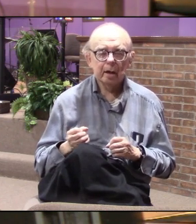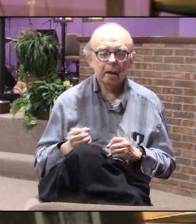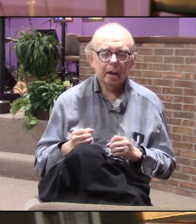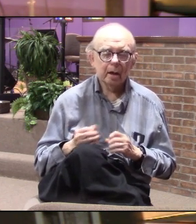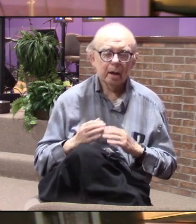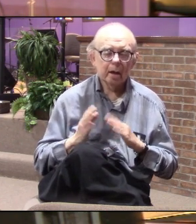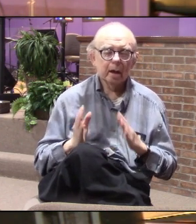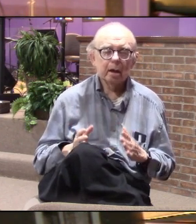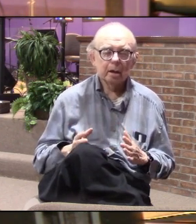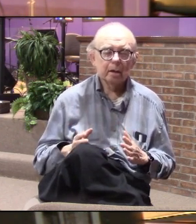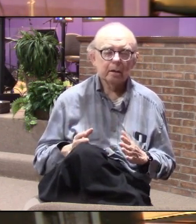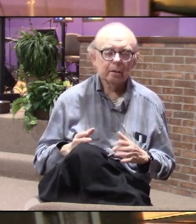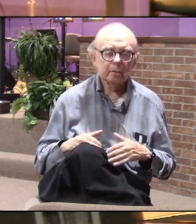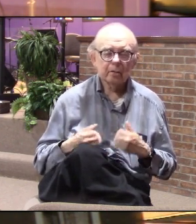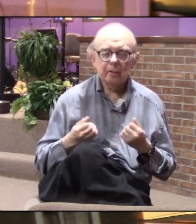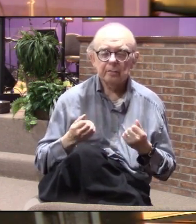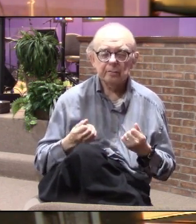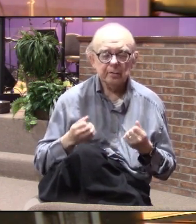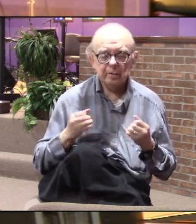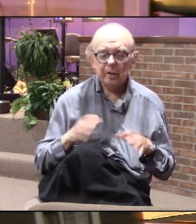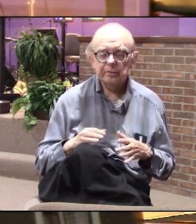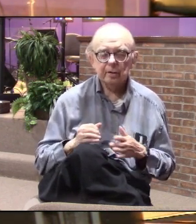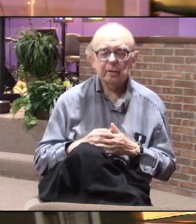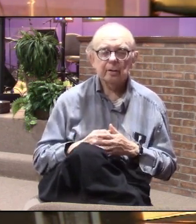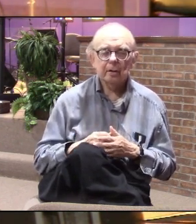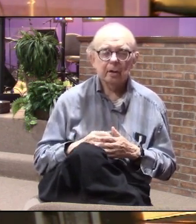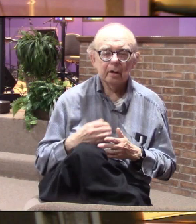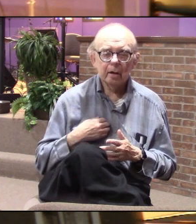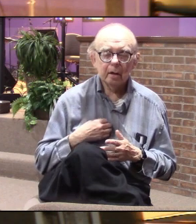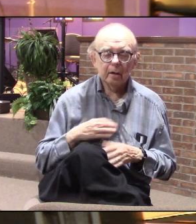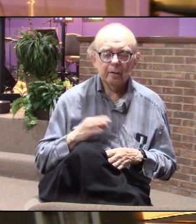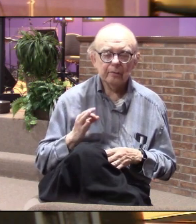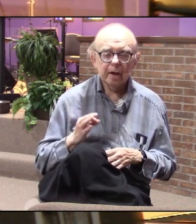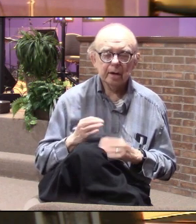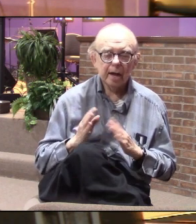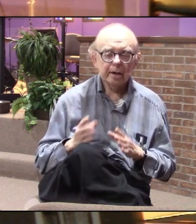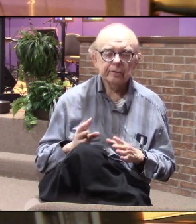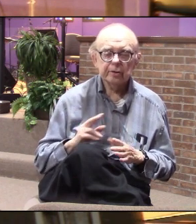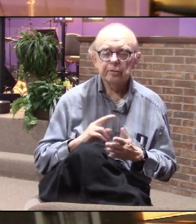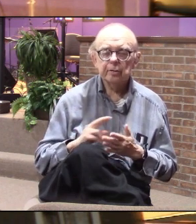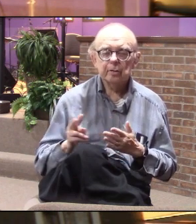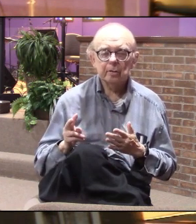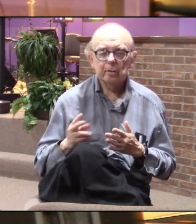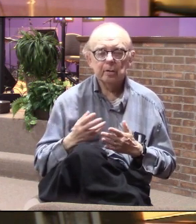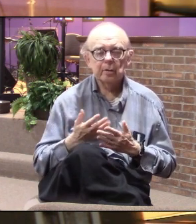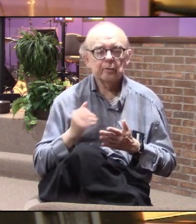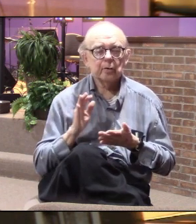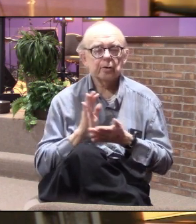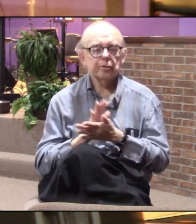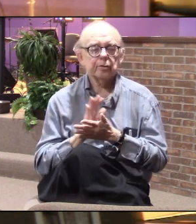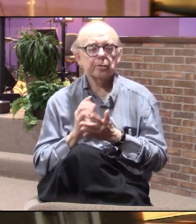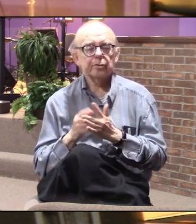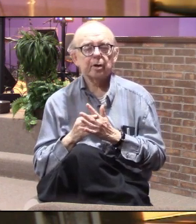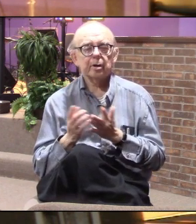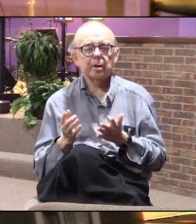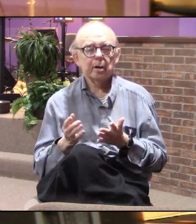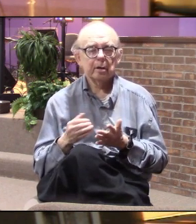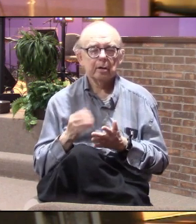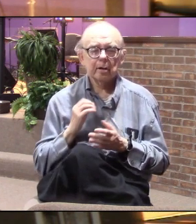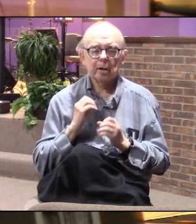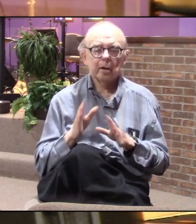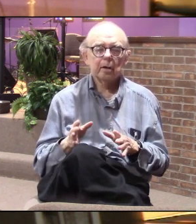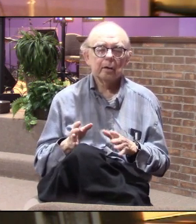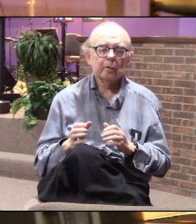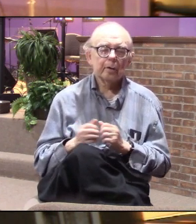thought we were going to live in, we lost it. We had to find a house within 2 weeks before school started. God bless us